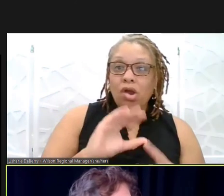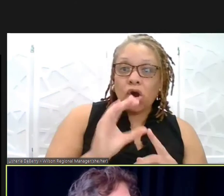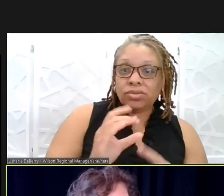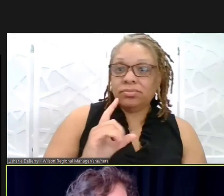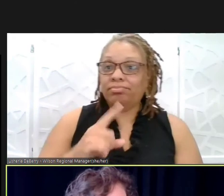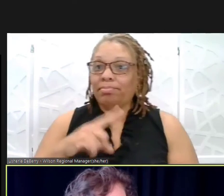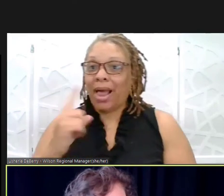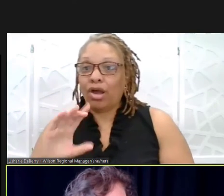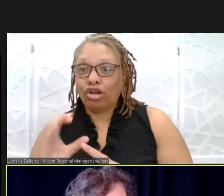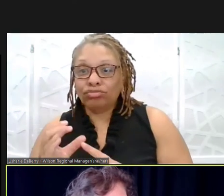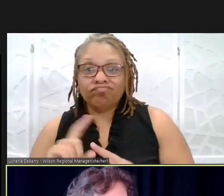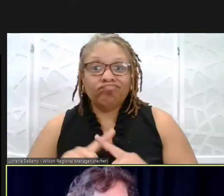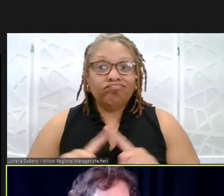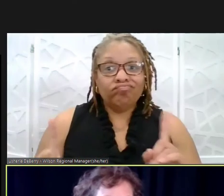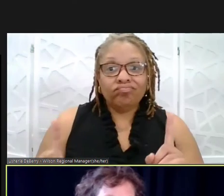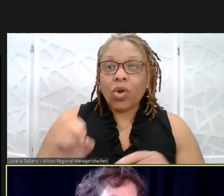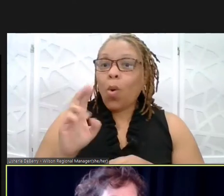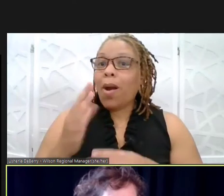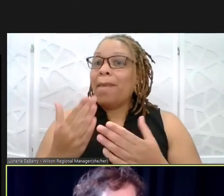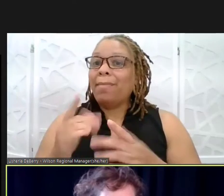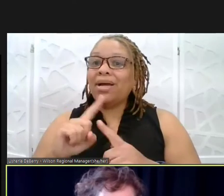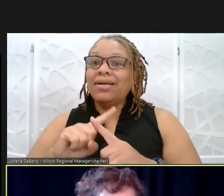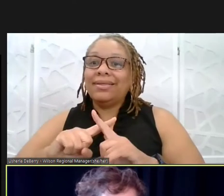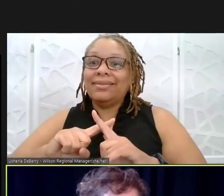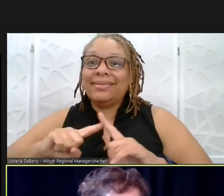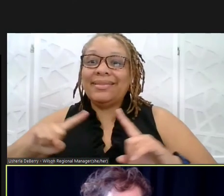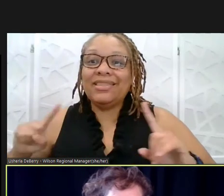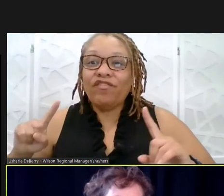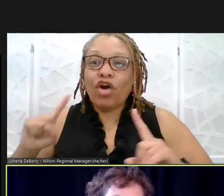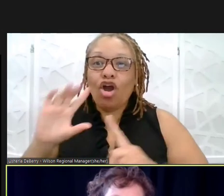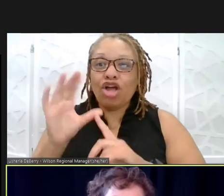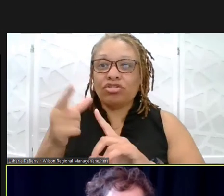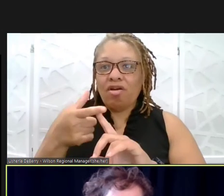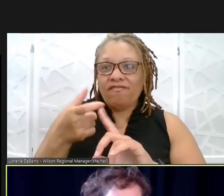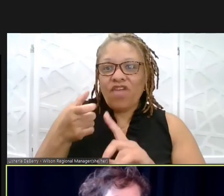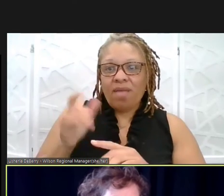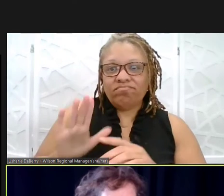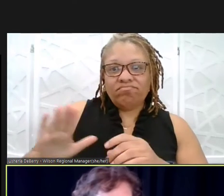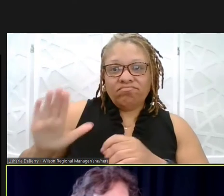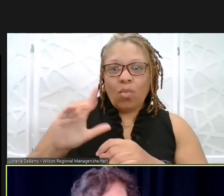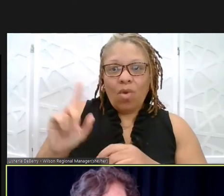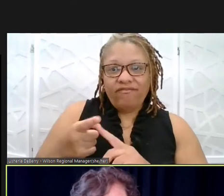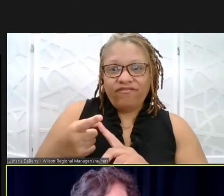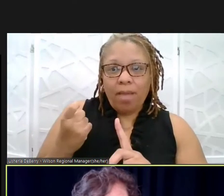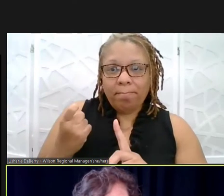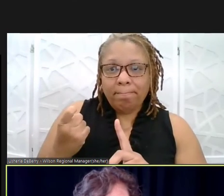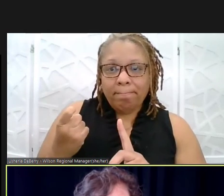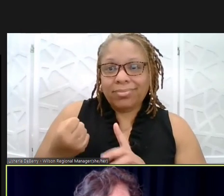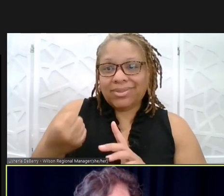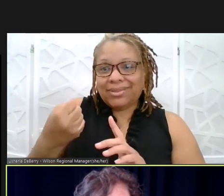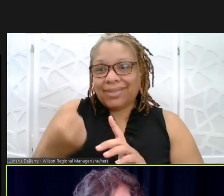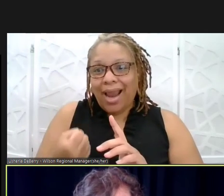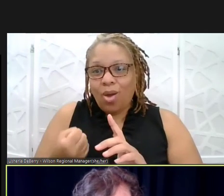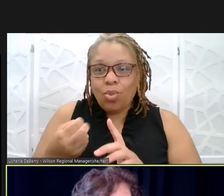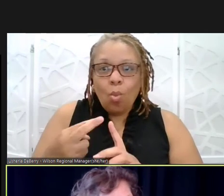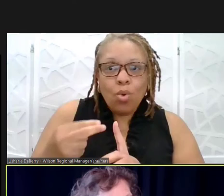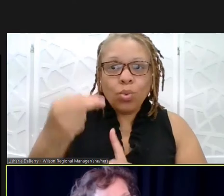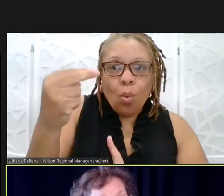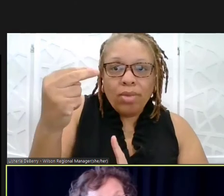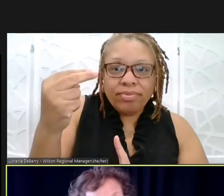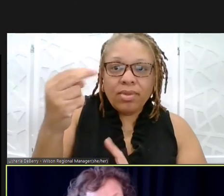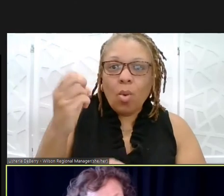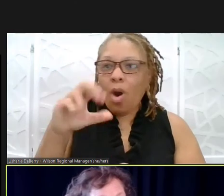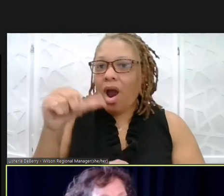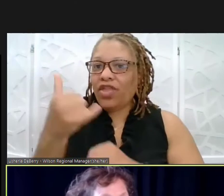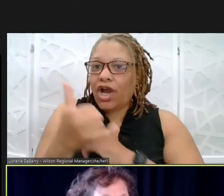Many deaf people use American Sign Language and many don't. And some deaf people ascribe to deaf culture and others don't.